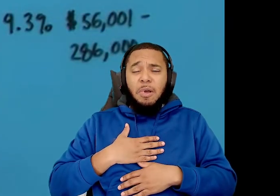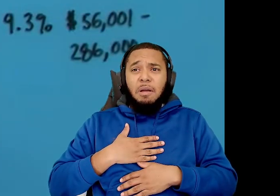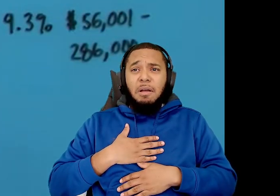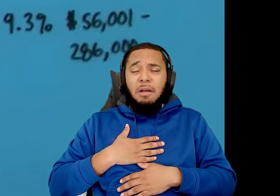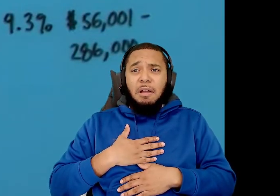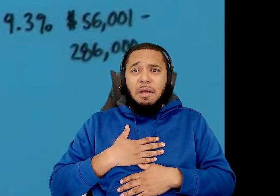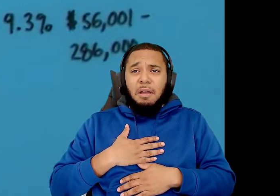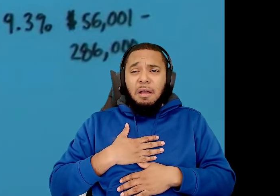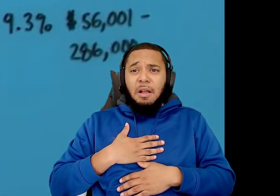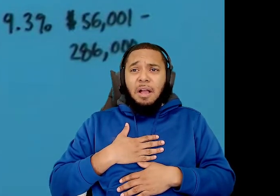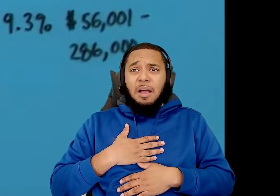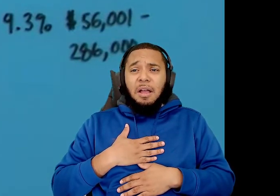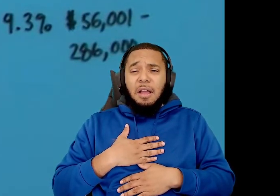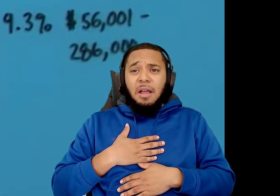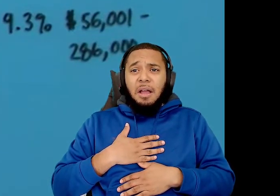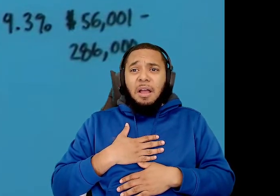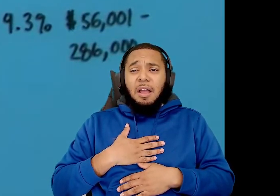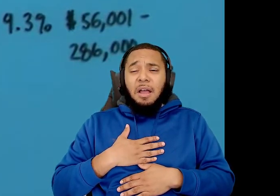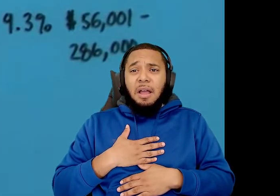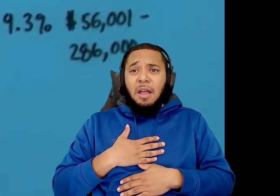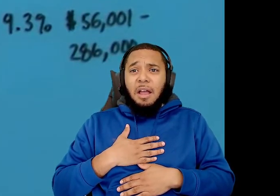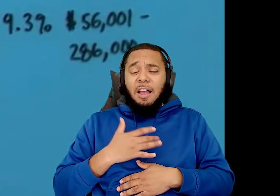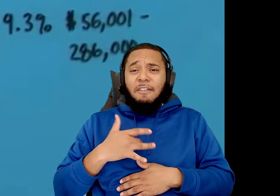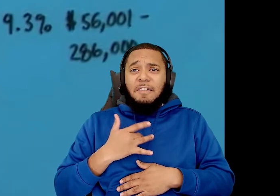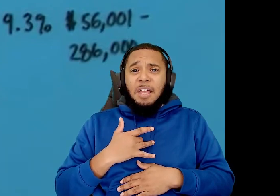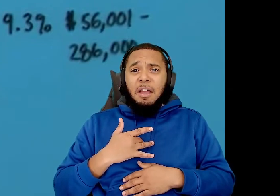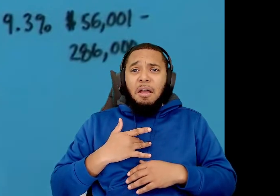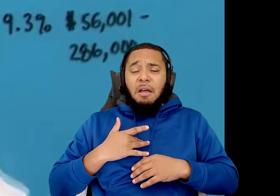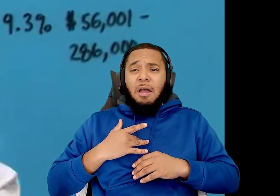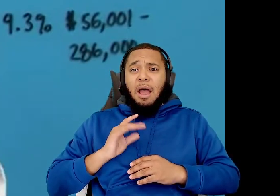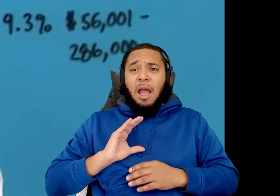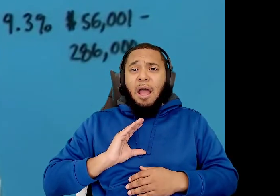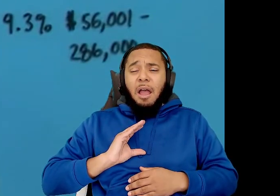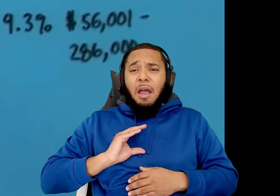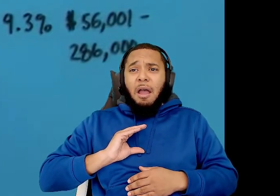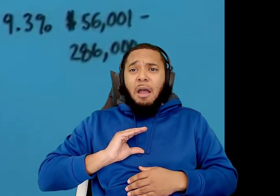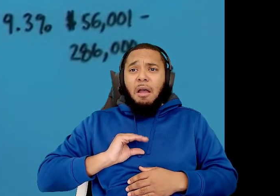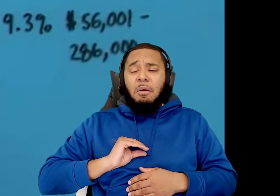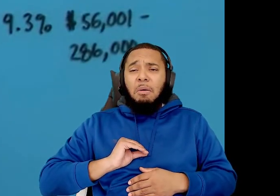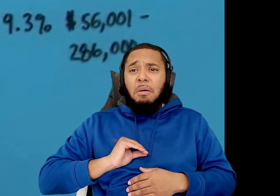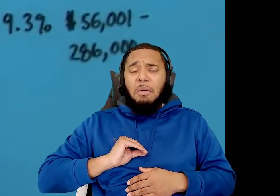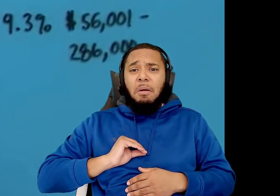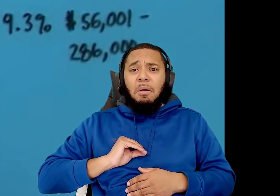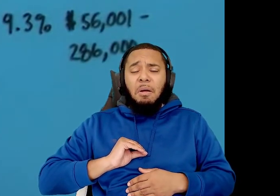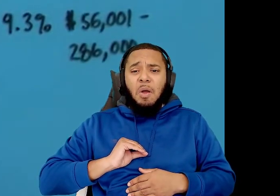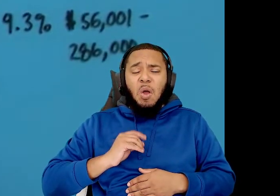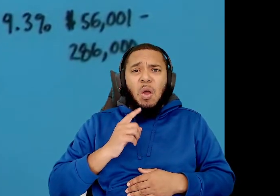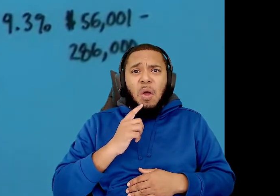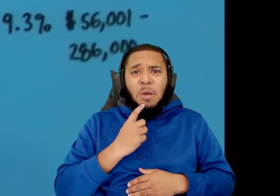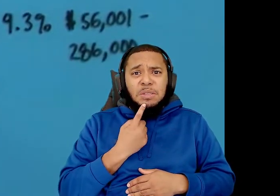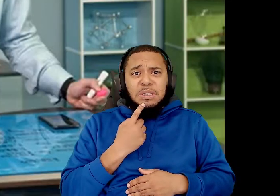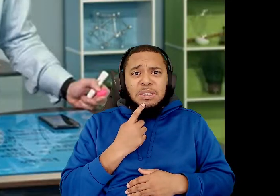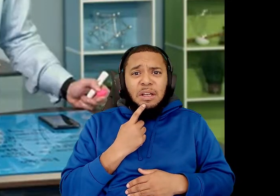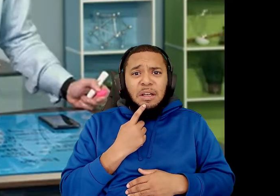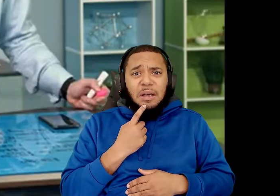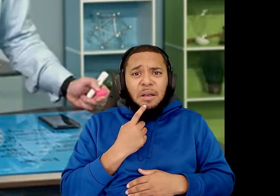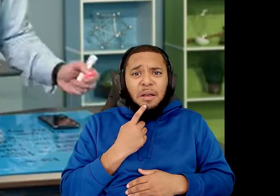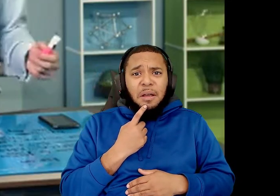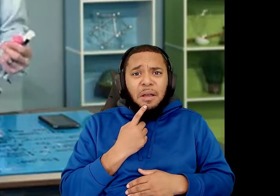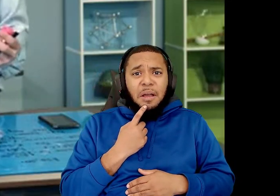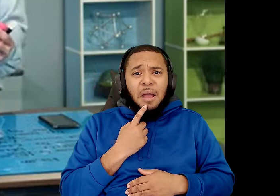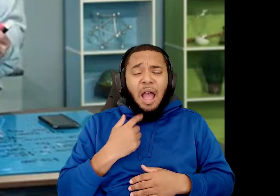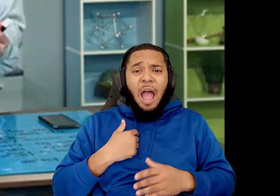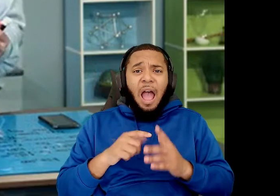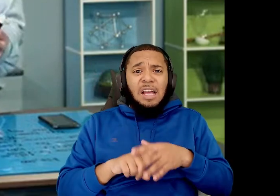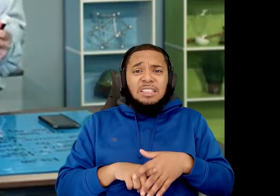You're looking at these numbers and feeling a little bit solemn. You're saying, Mr. Rogers, are you serious? I